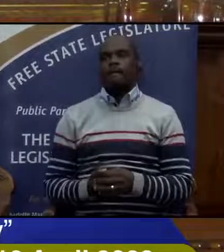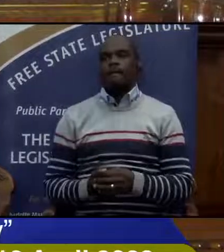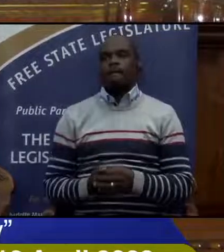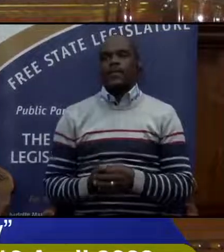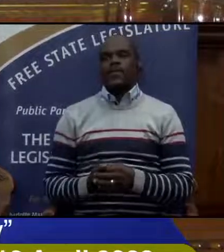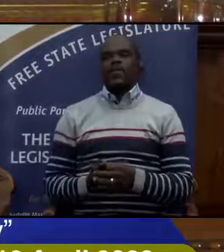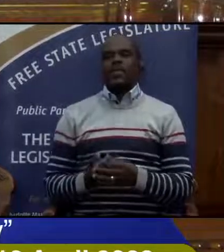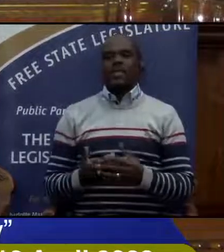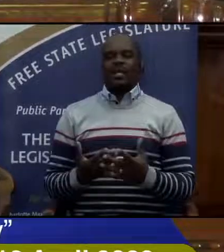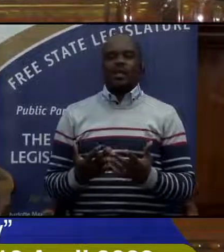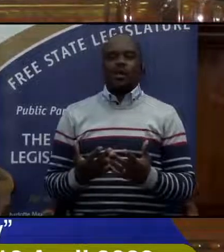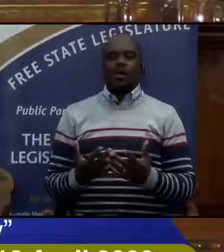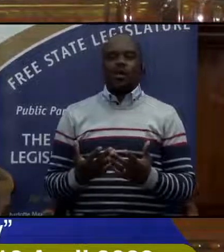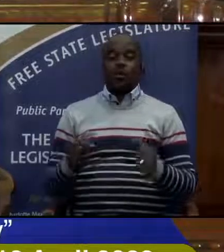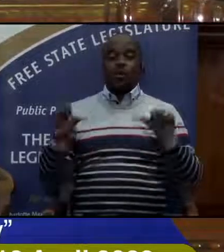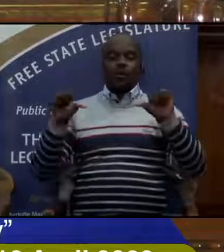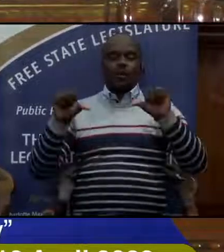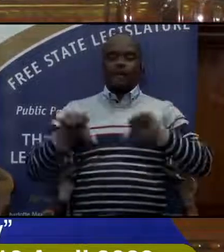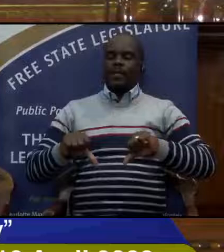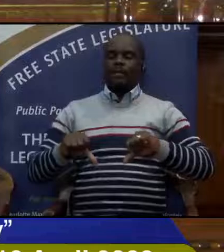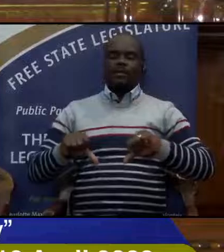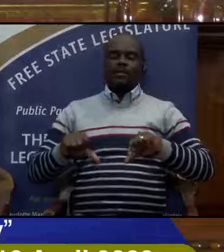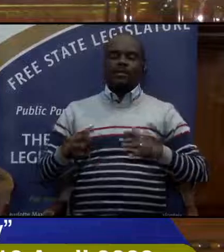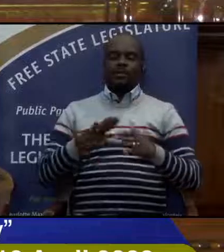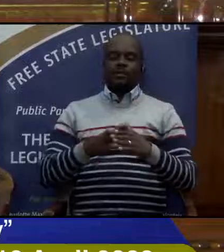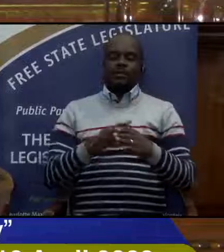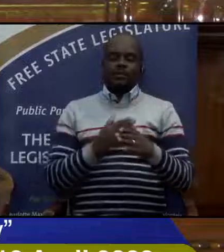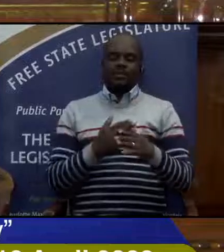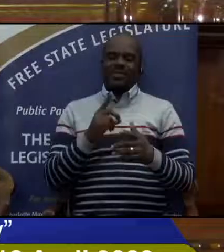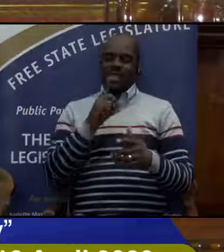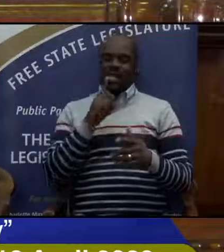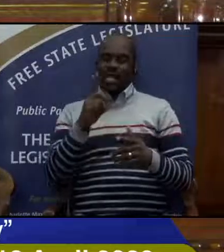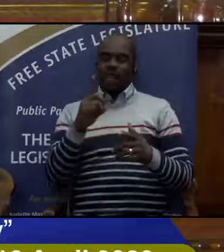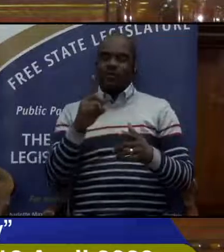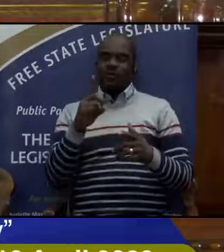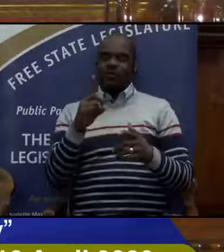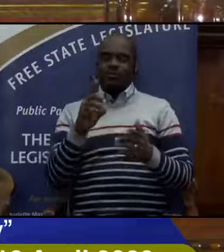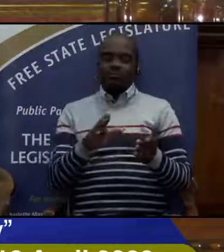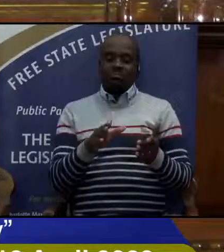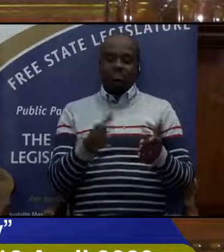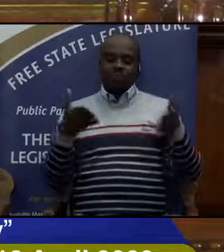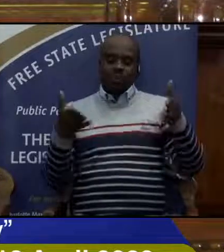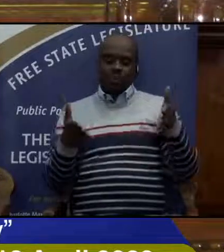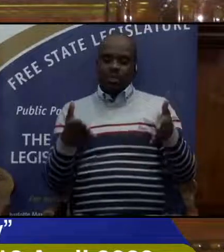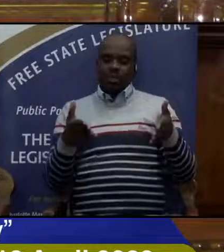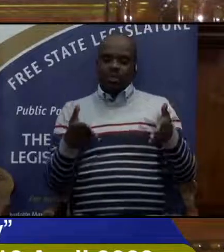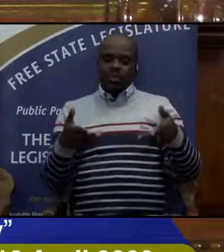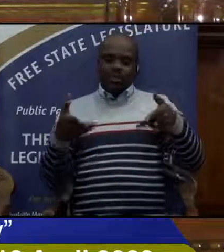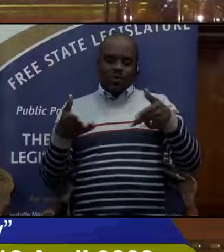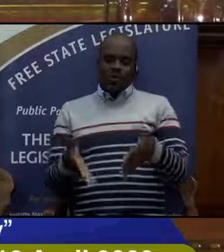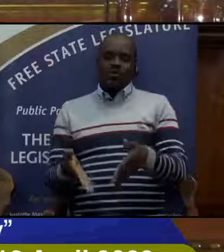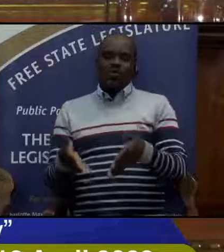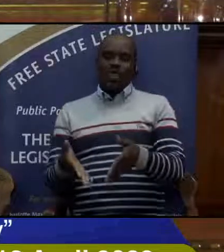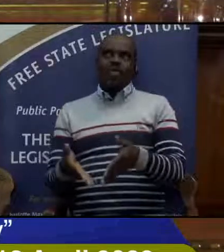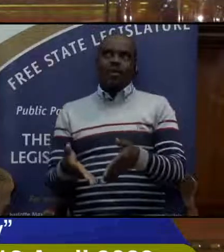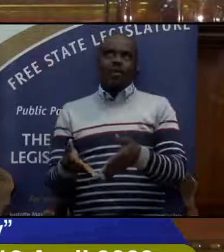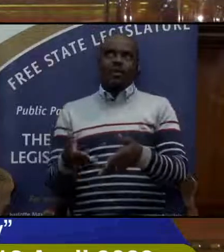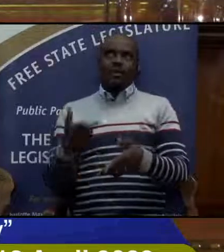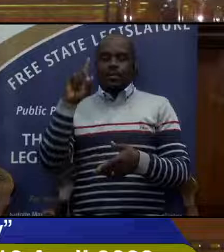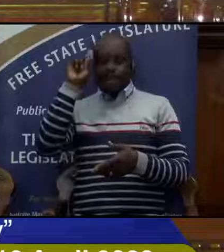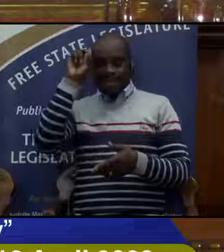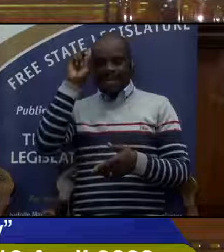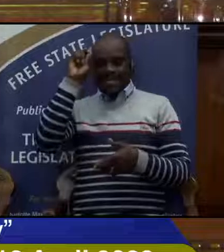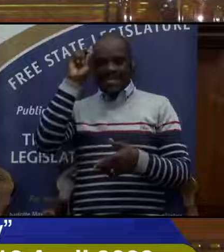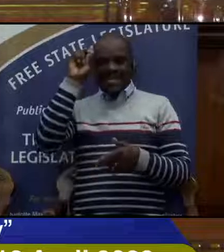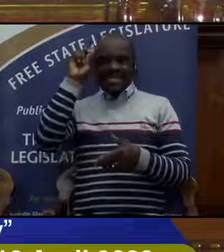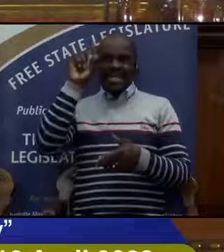that even his funeral, the funeral of Madiba, became a source of looting. Nothing is